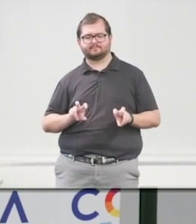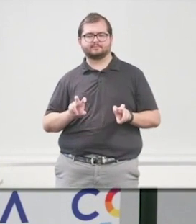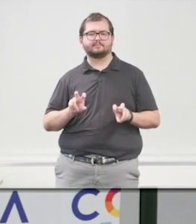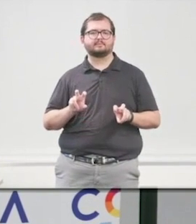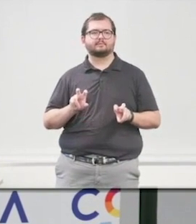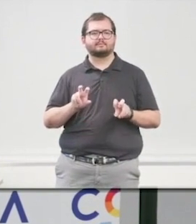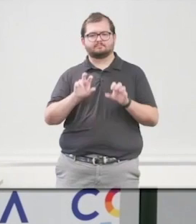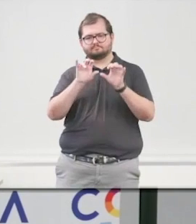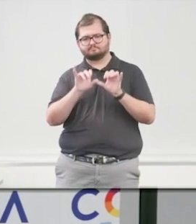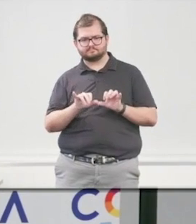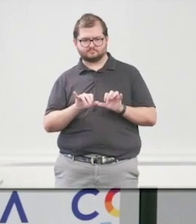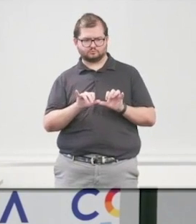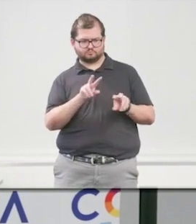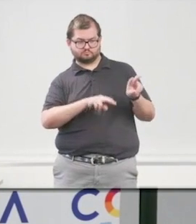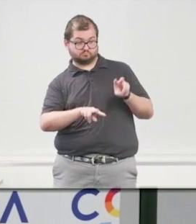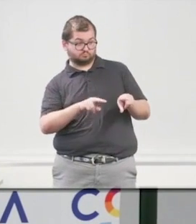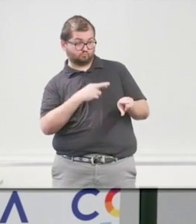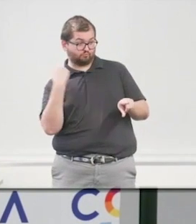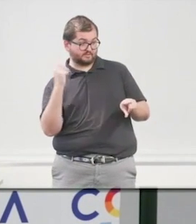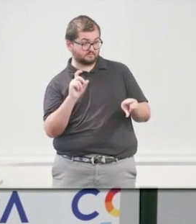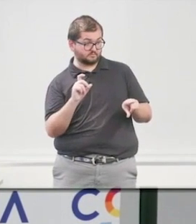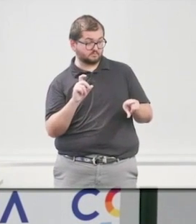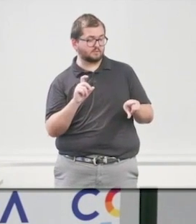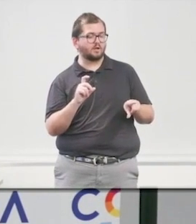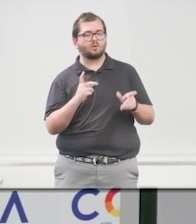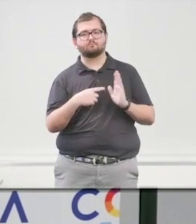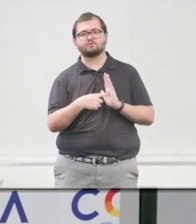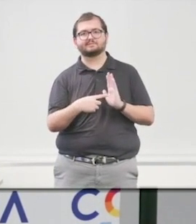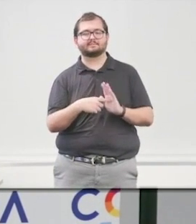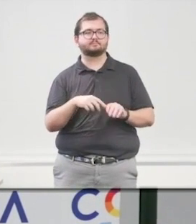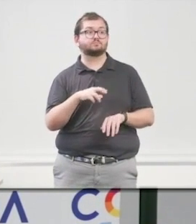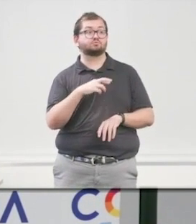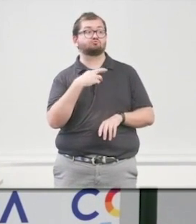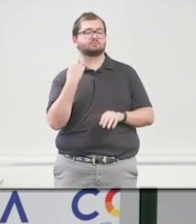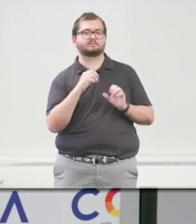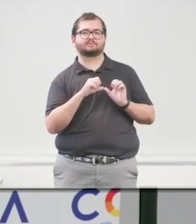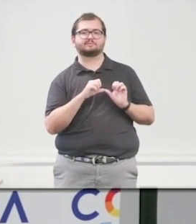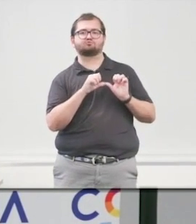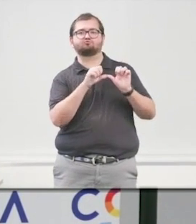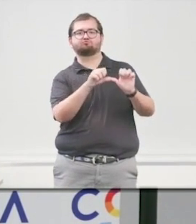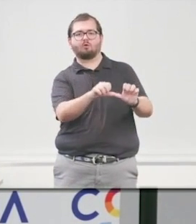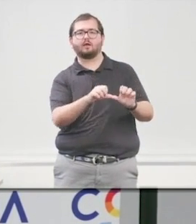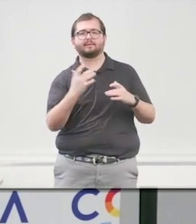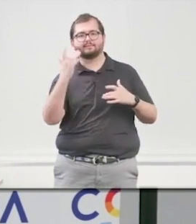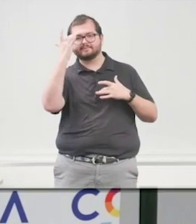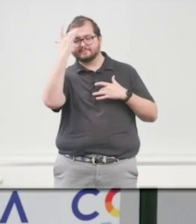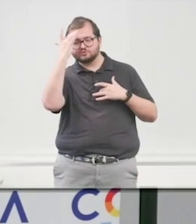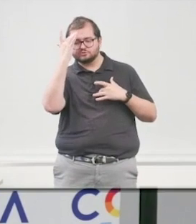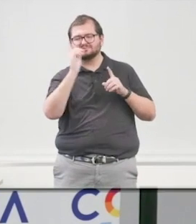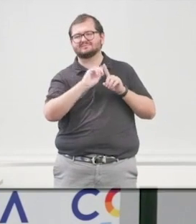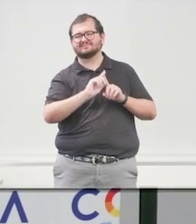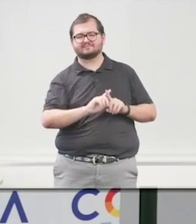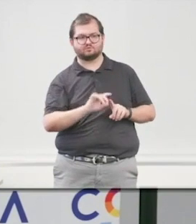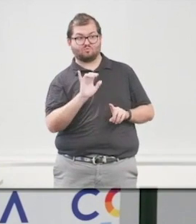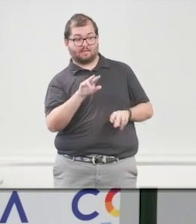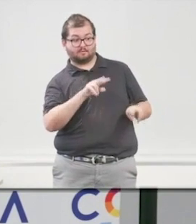member risks. So the risk of displaying certain chronic conditions and things. So really using that